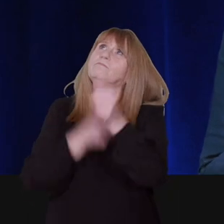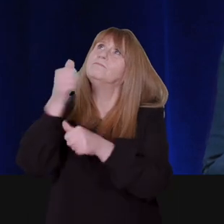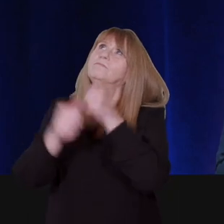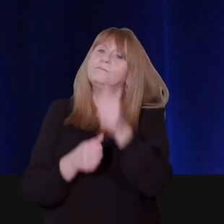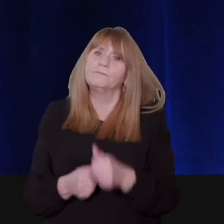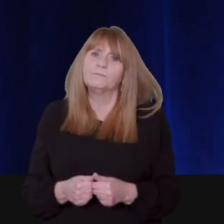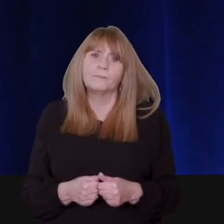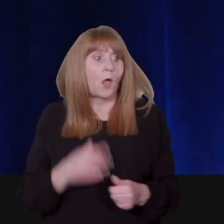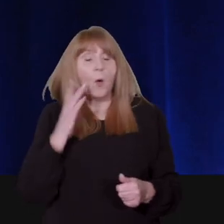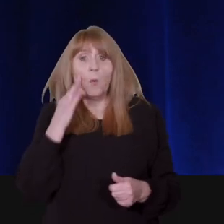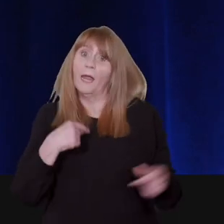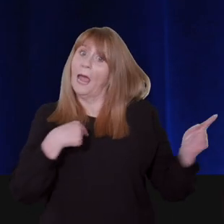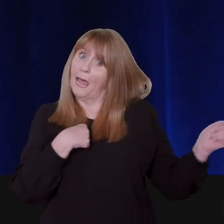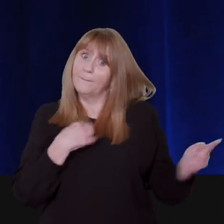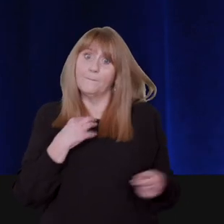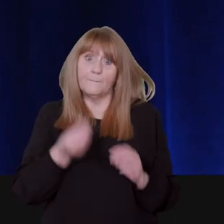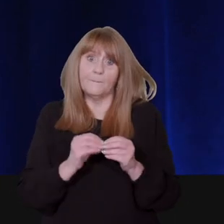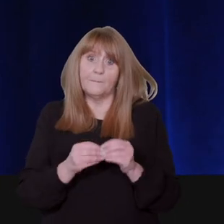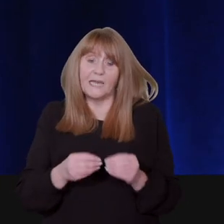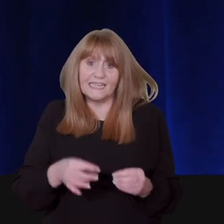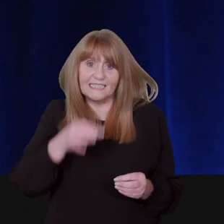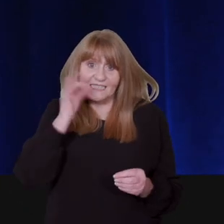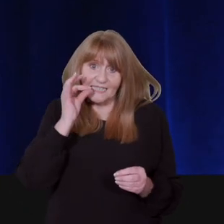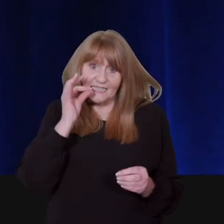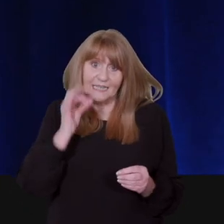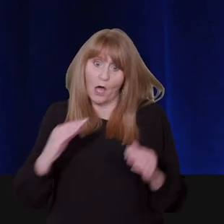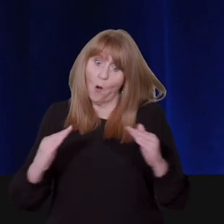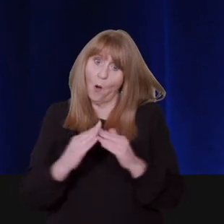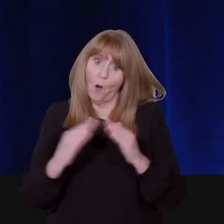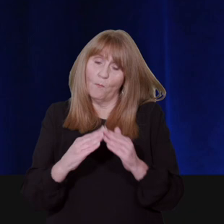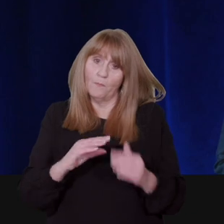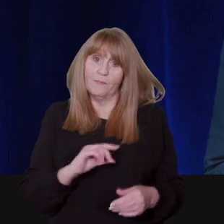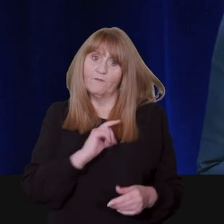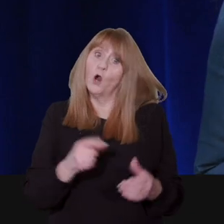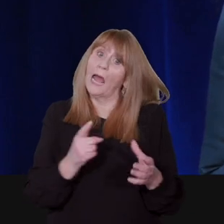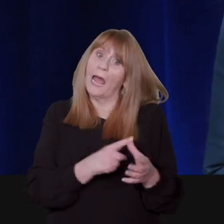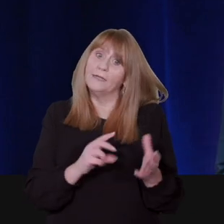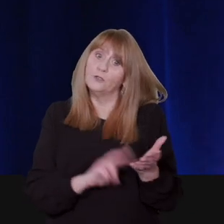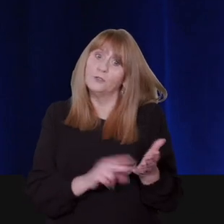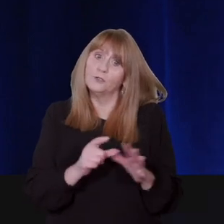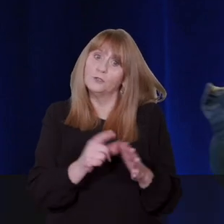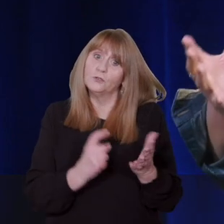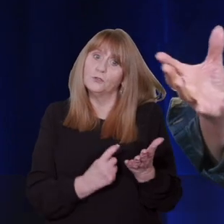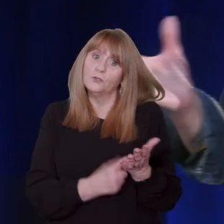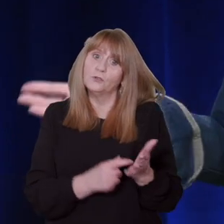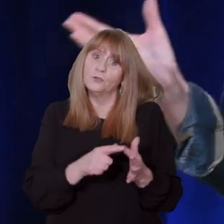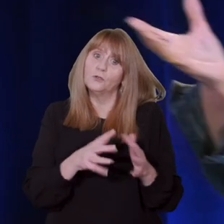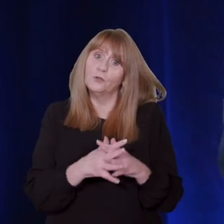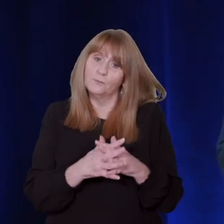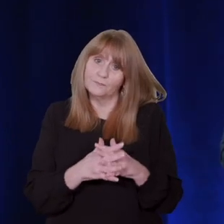for Andrew at home or making the salad, he's a great cook, by the way. Maybe you could come to ours one day for some food, or